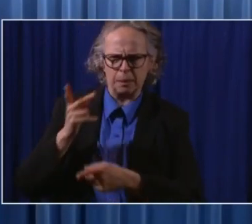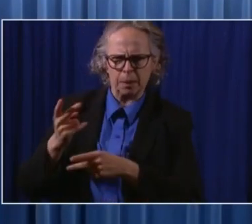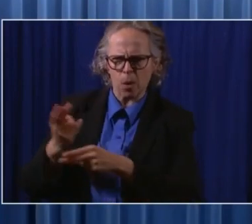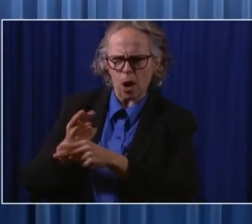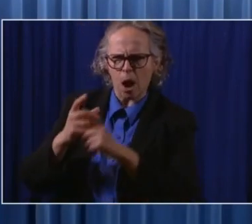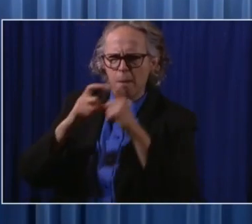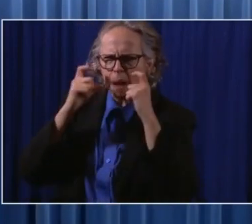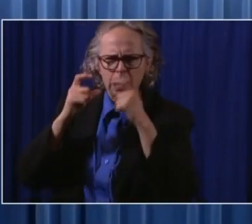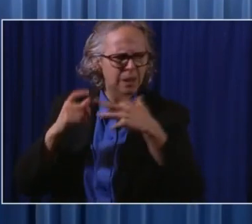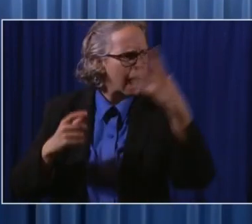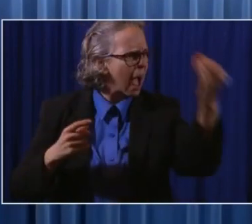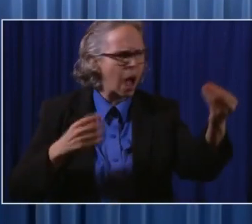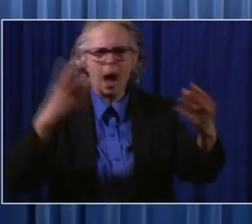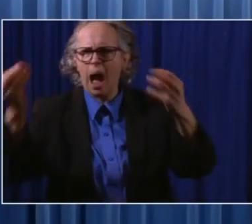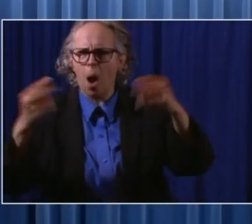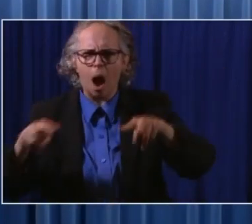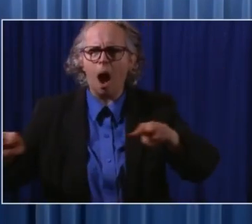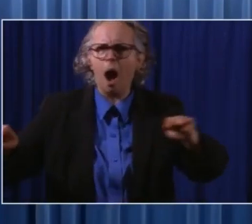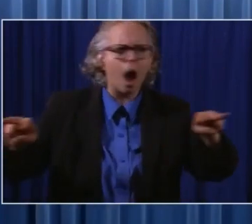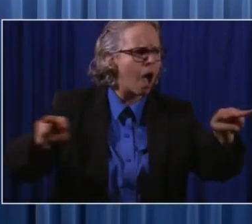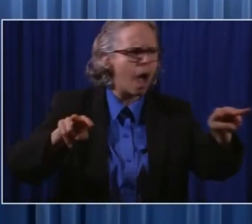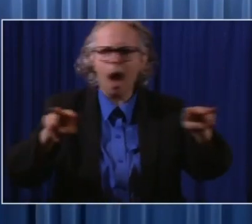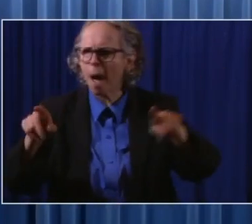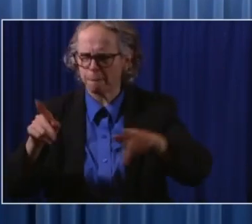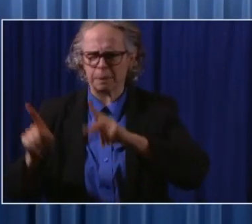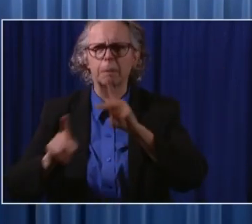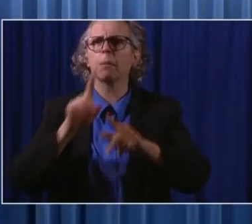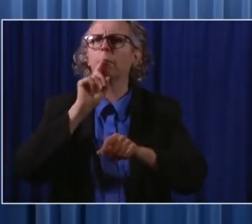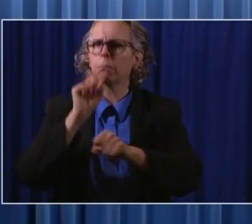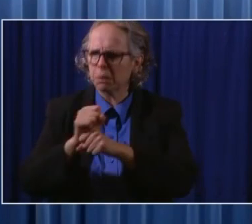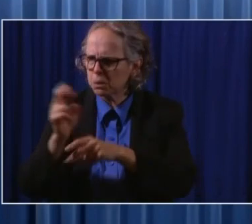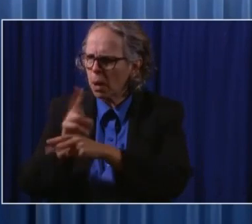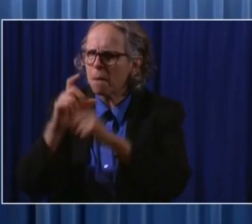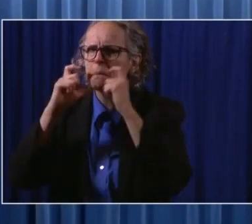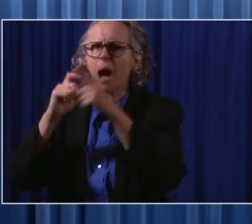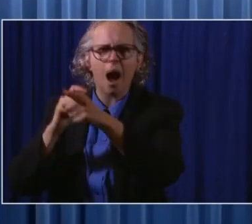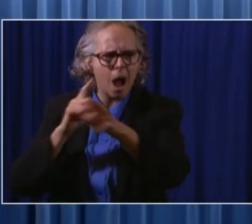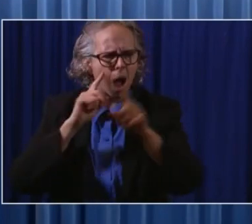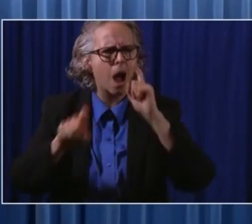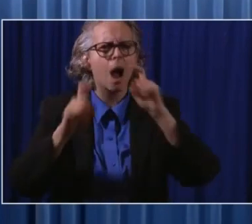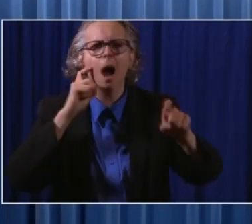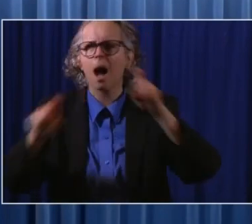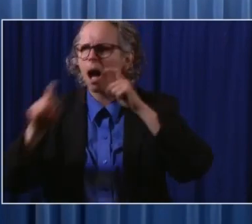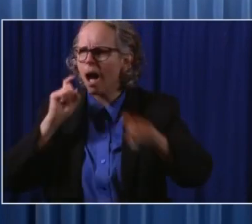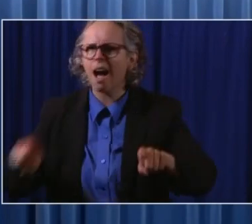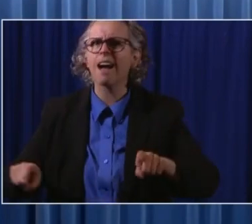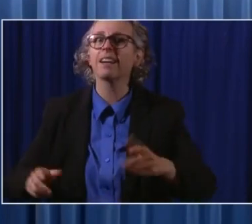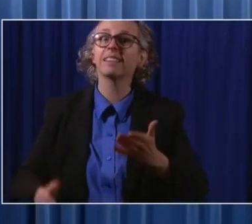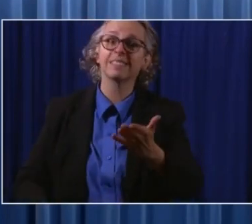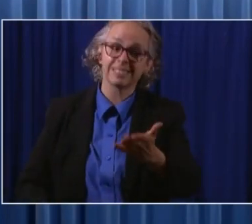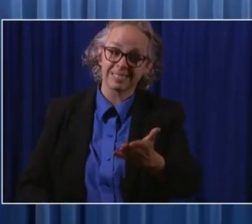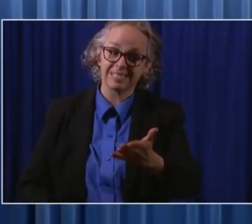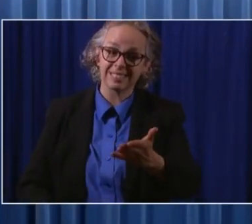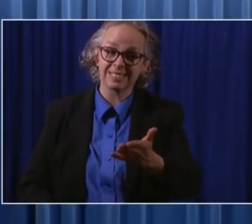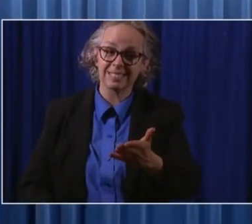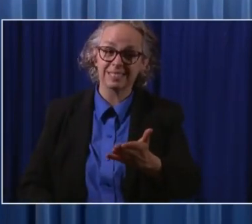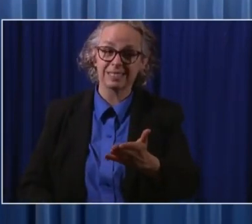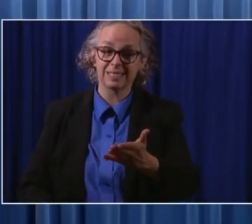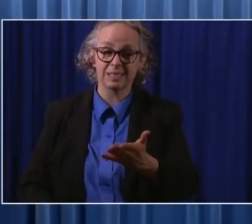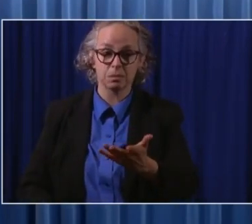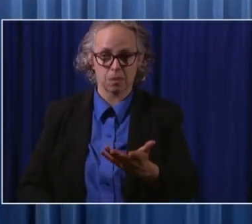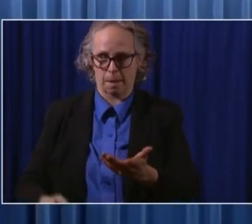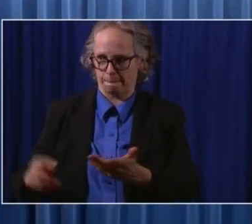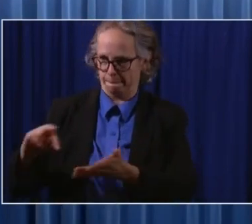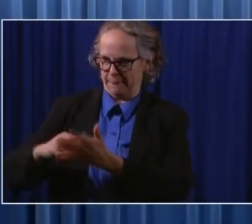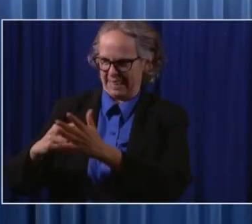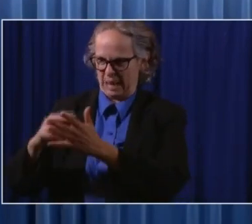others, that compliance rate has gone up significantly. And that is no accident that those two things are occurring together.